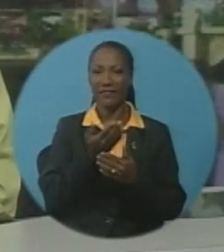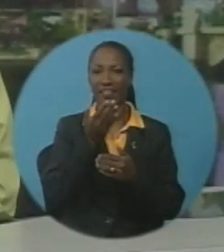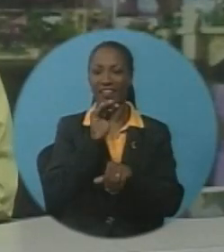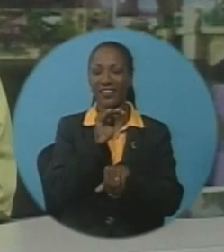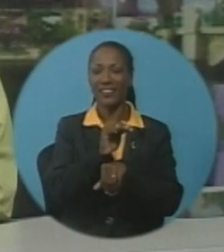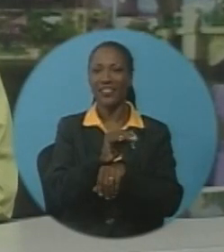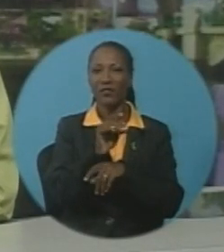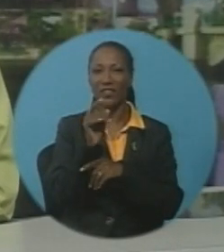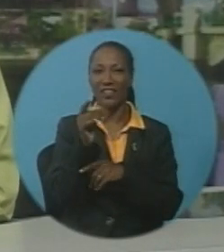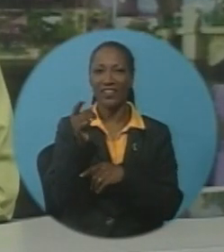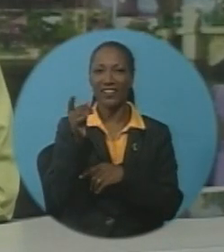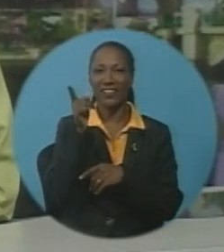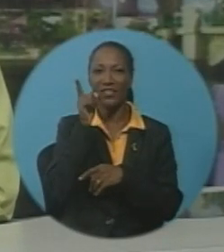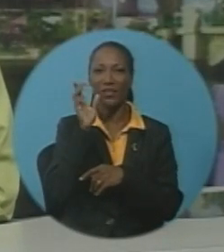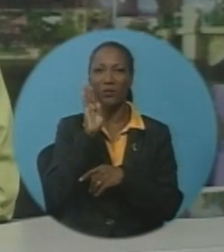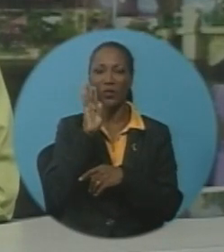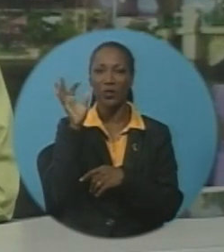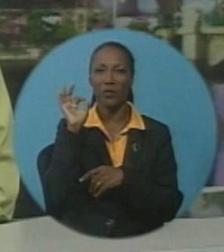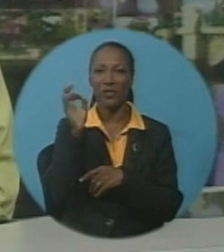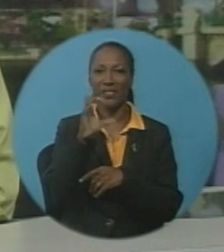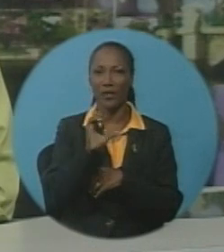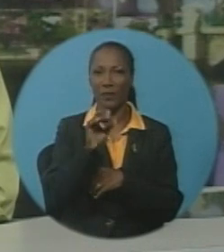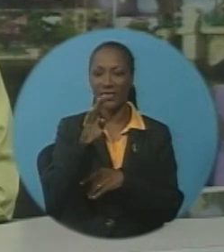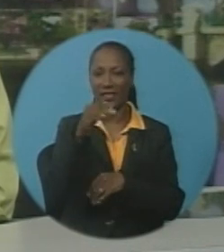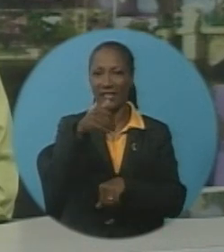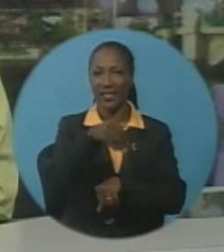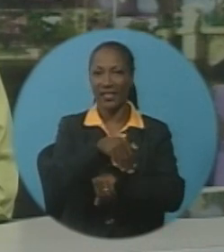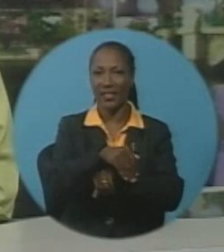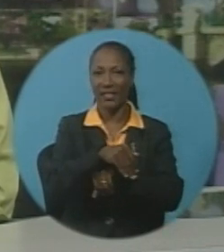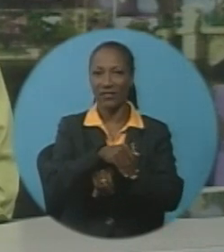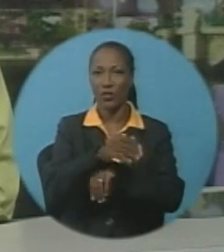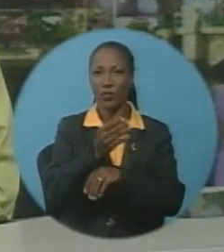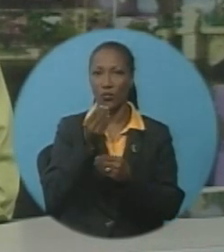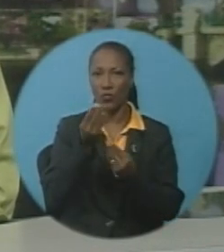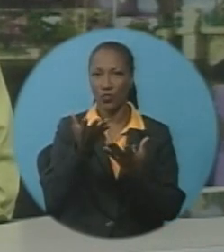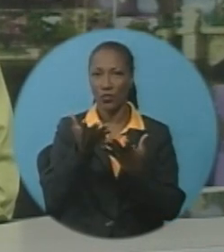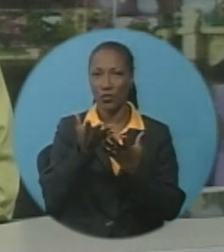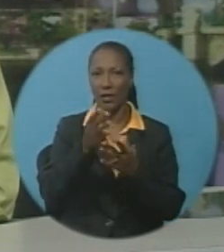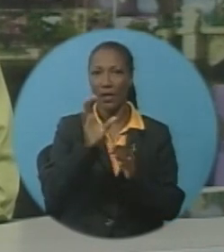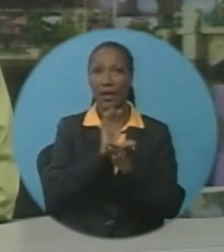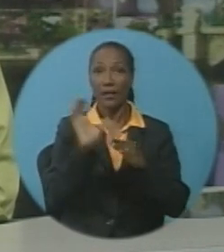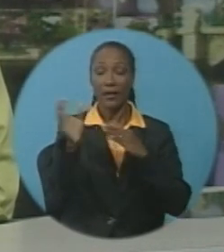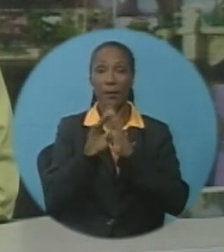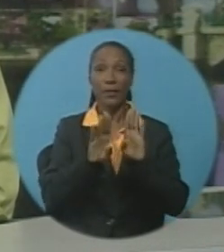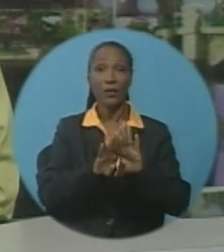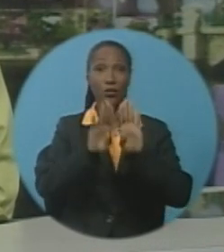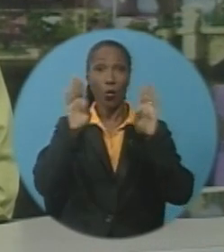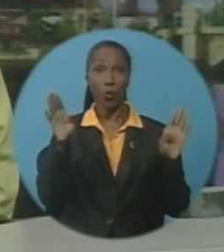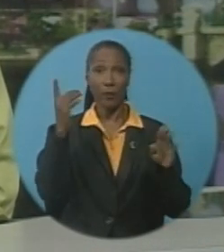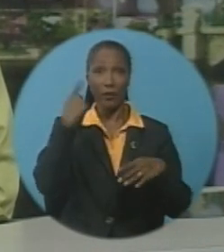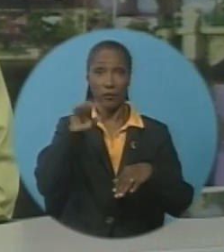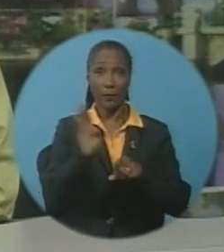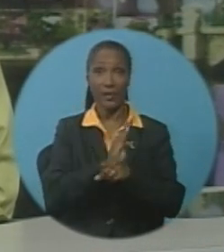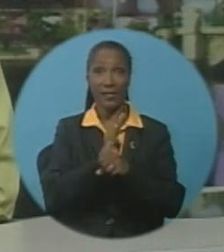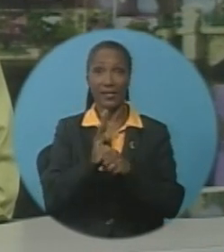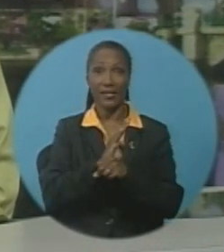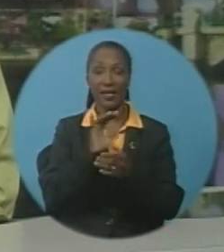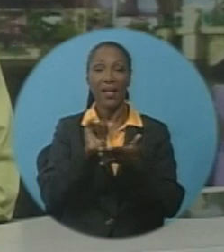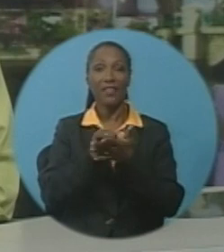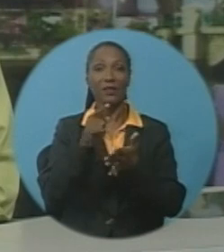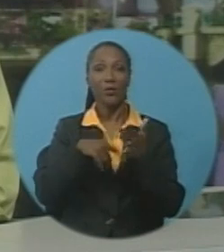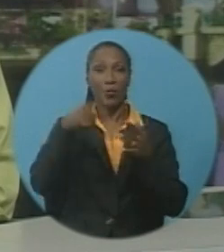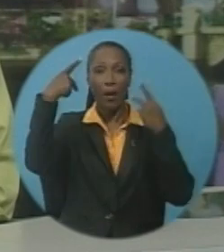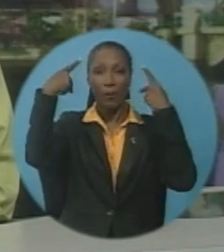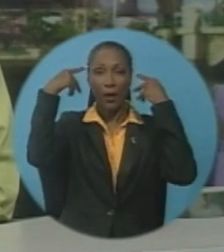Very good evening to you. I'm Lisa Broom. This is the CBC Evening News. The Caribbean is open to business. That was Prime Minister Frendel